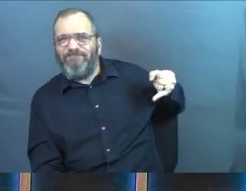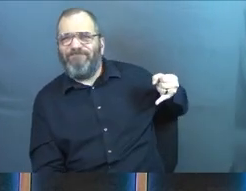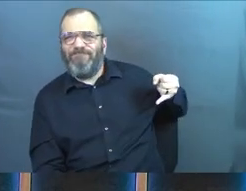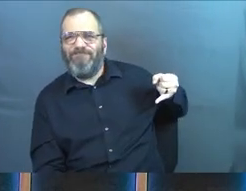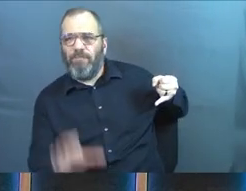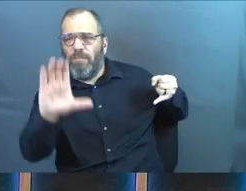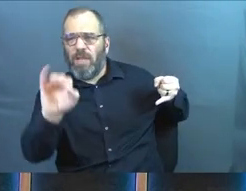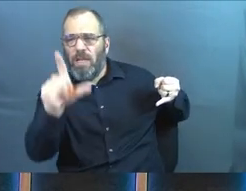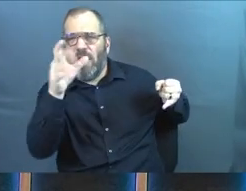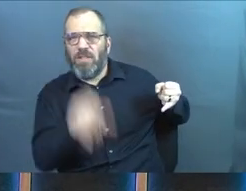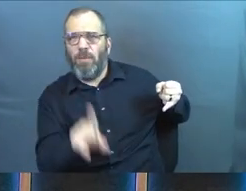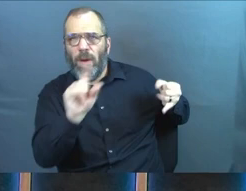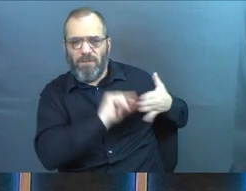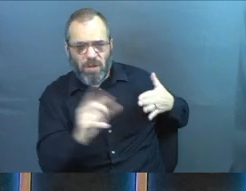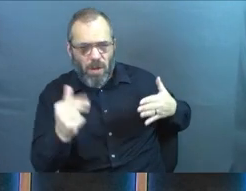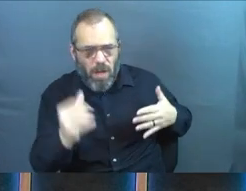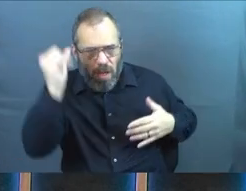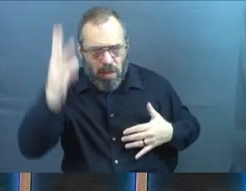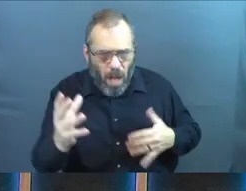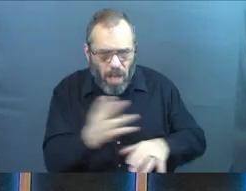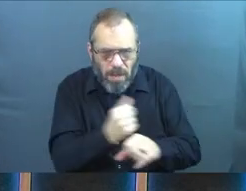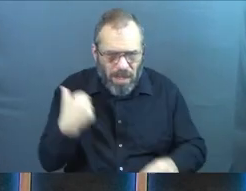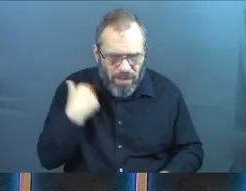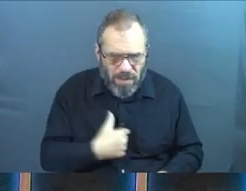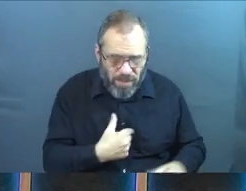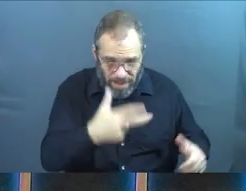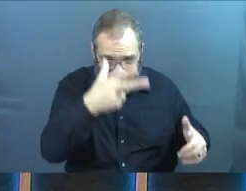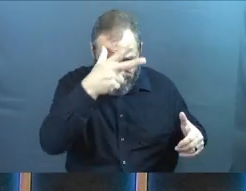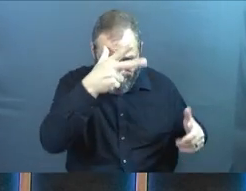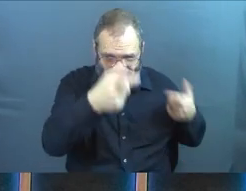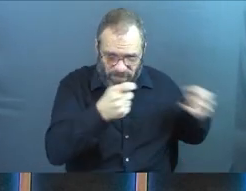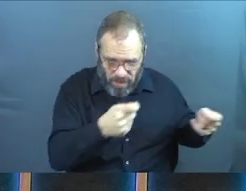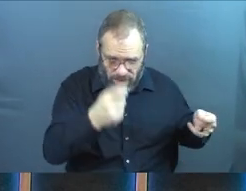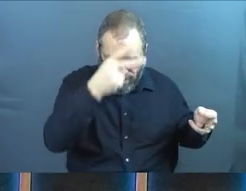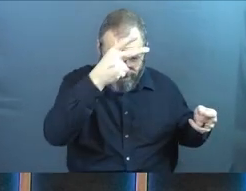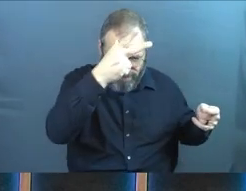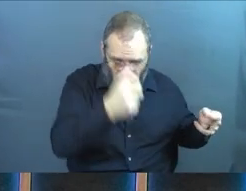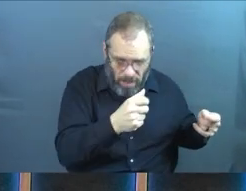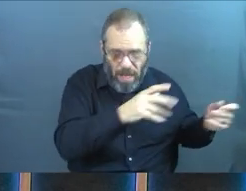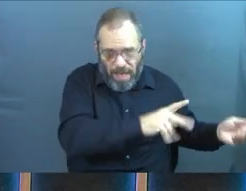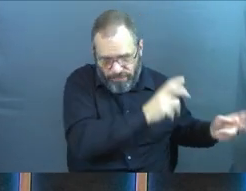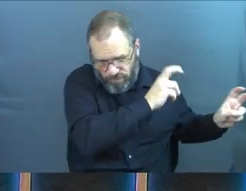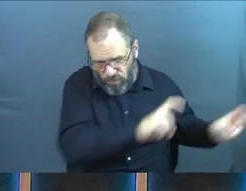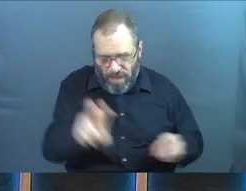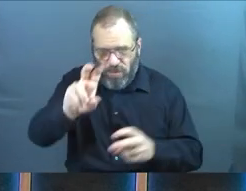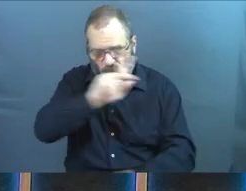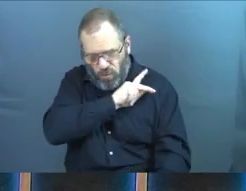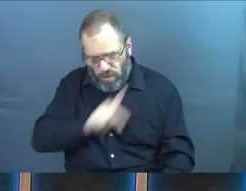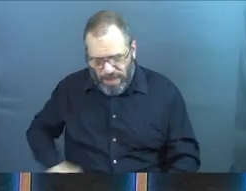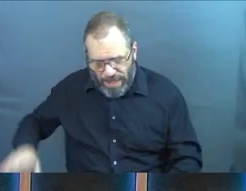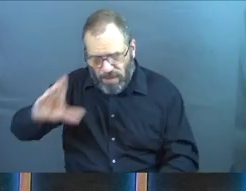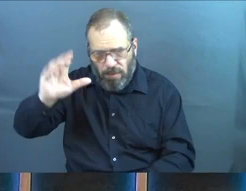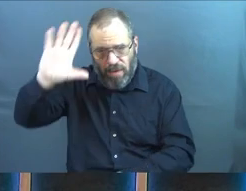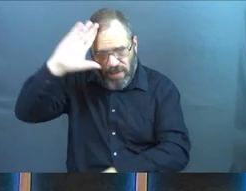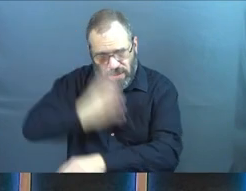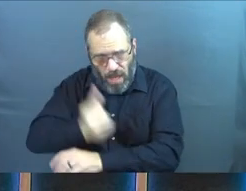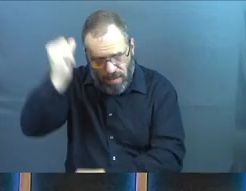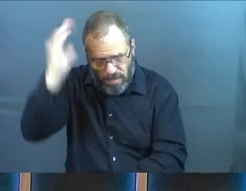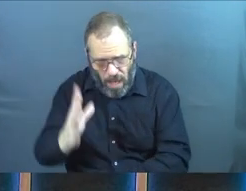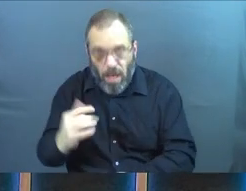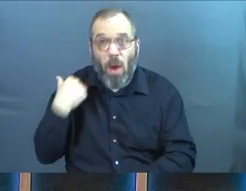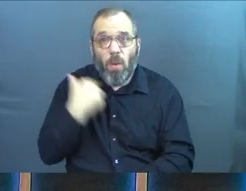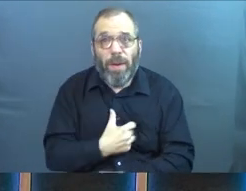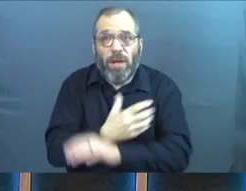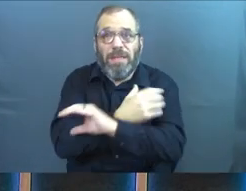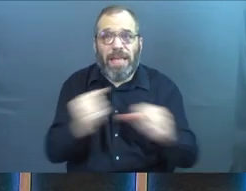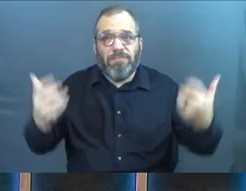As Colossians 1:13 says, God has delivered us from the dominion of darkness and transferred us to the kingdom of his beloved son. We are